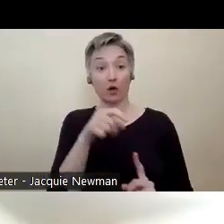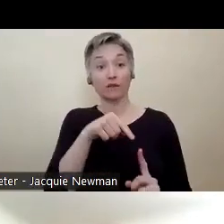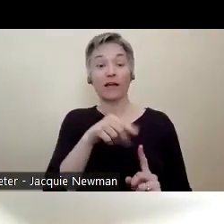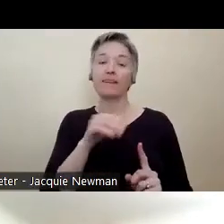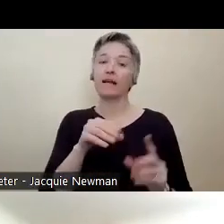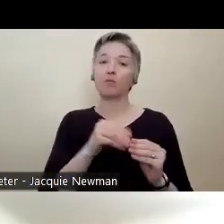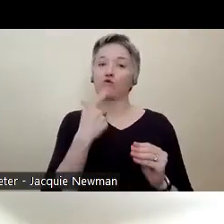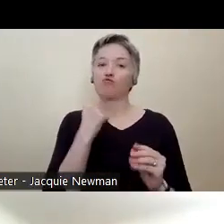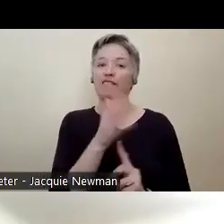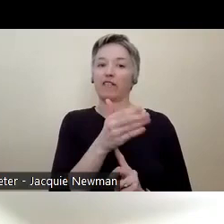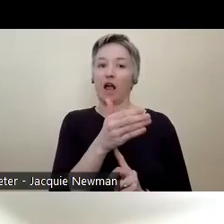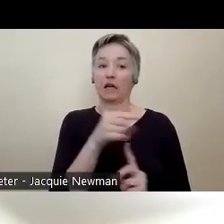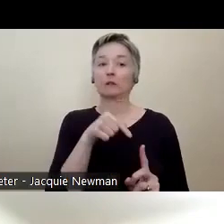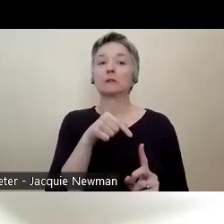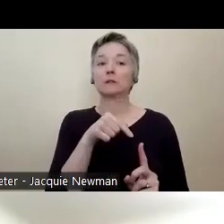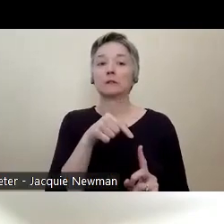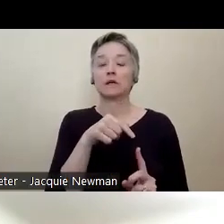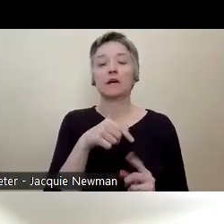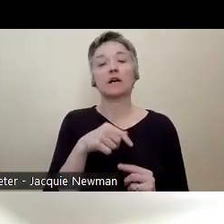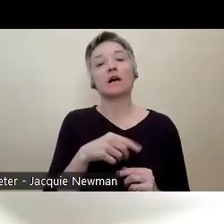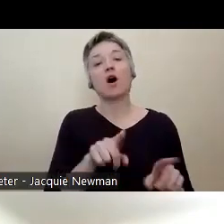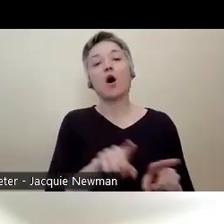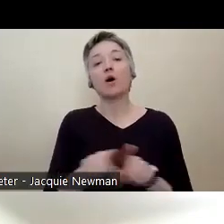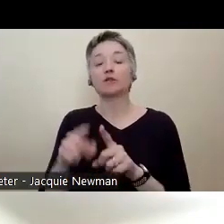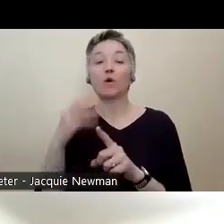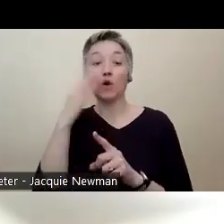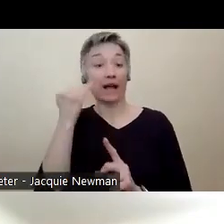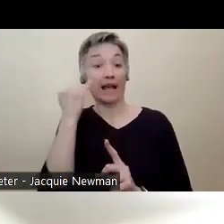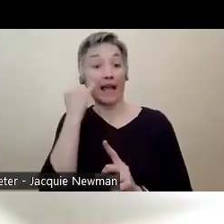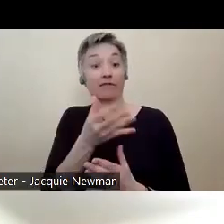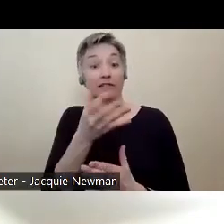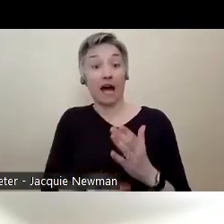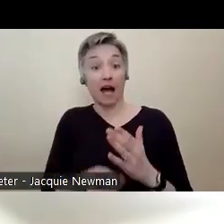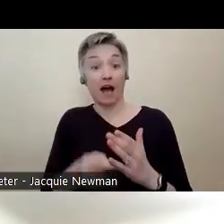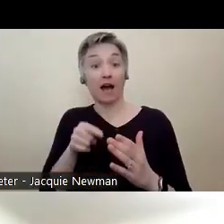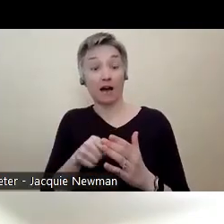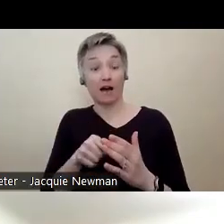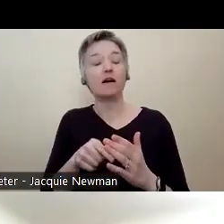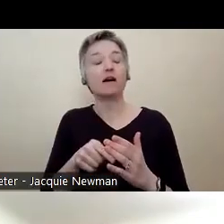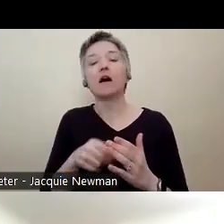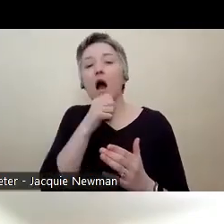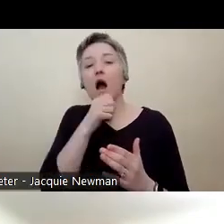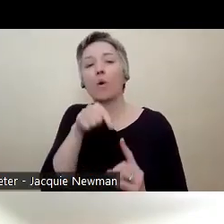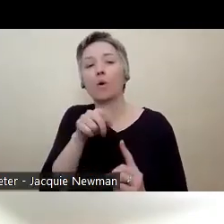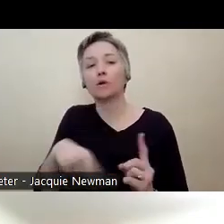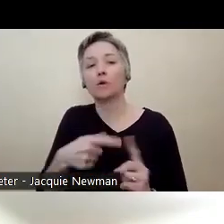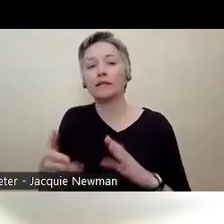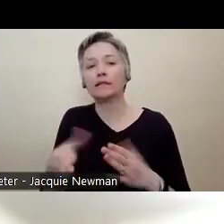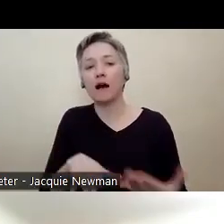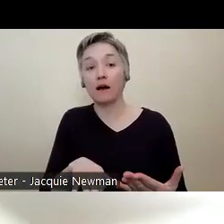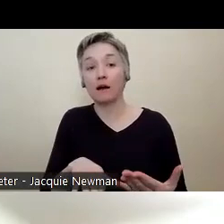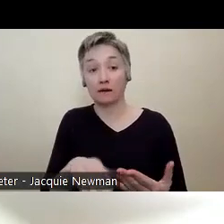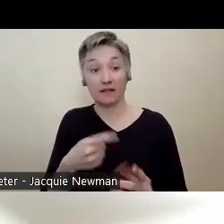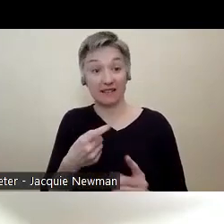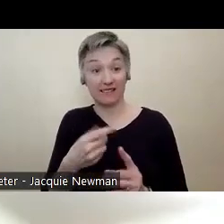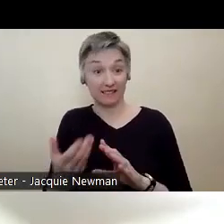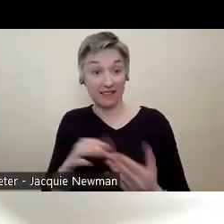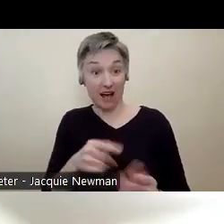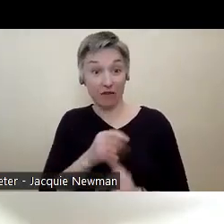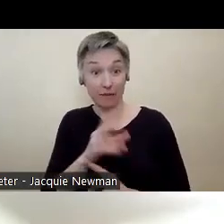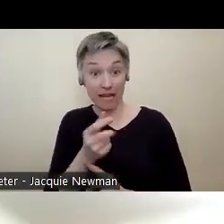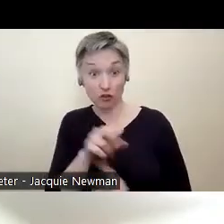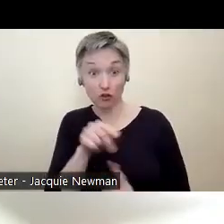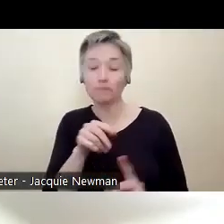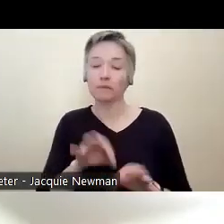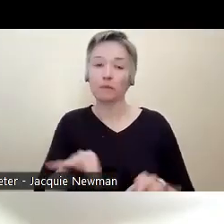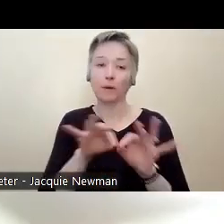flag. And then knowing their age of death if they did die, and whether or not they died from cancer can be helpful. Knowing about your